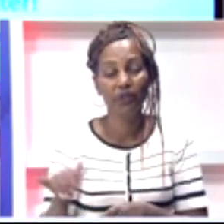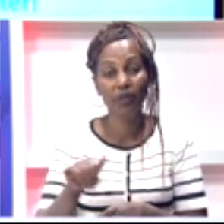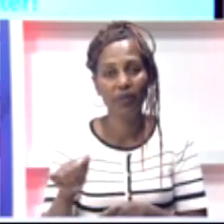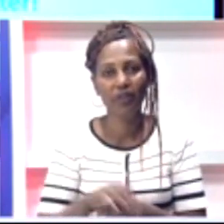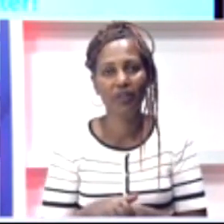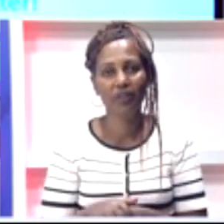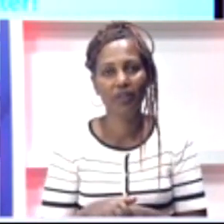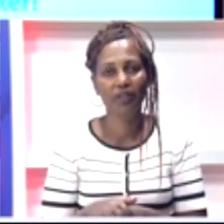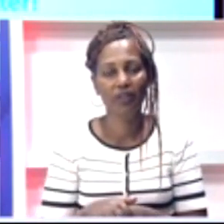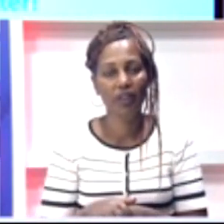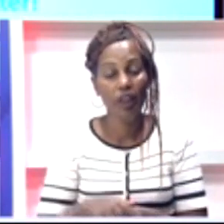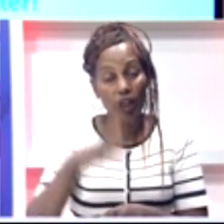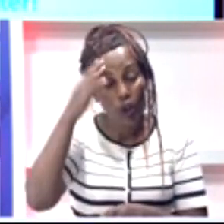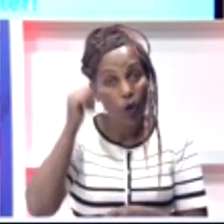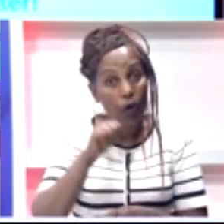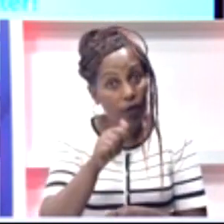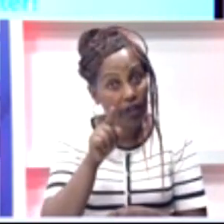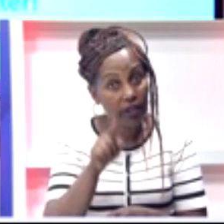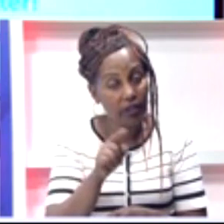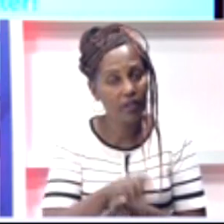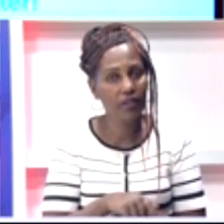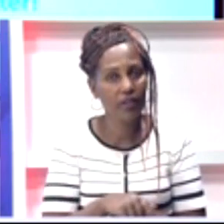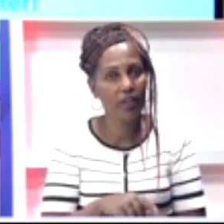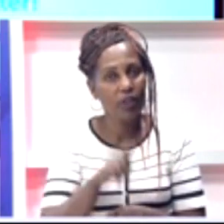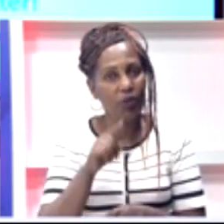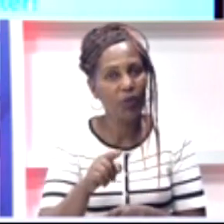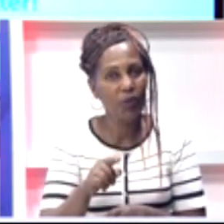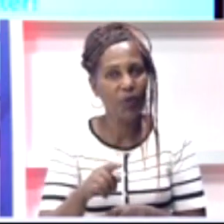But don't forget, you are lucky.